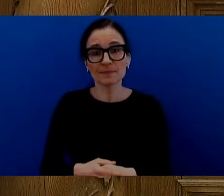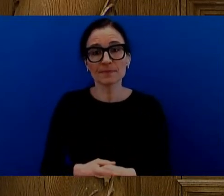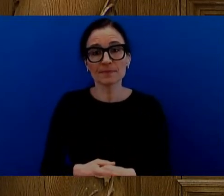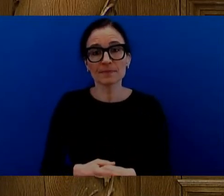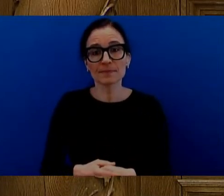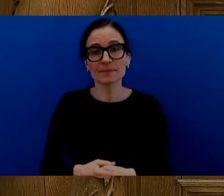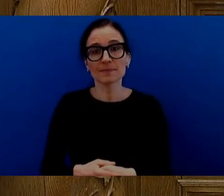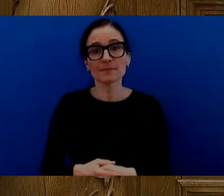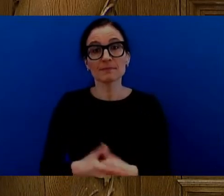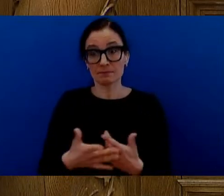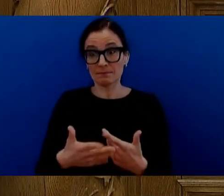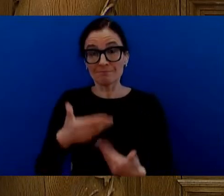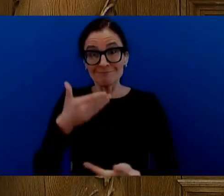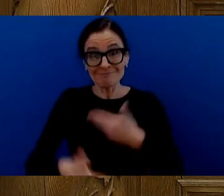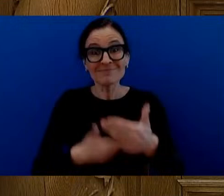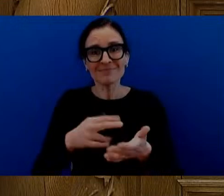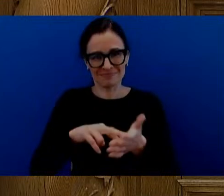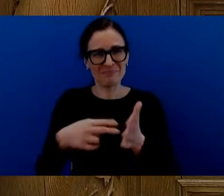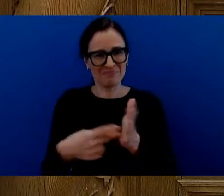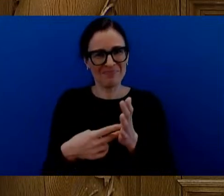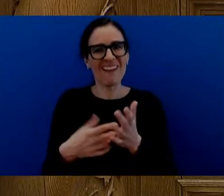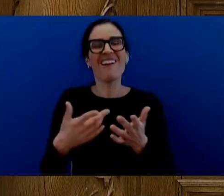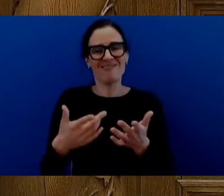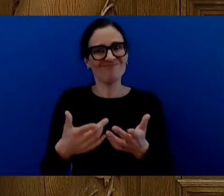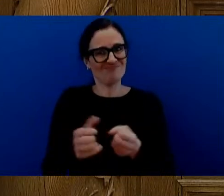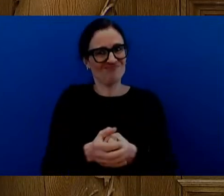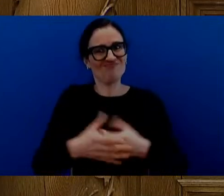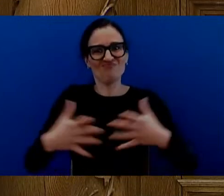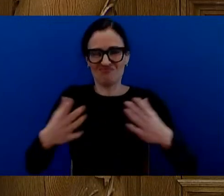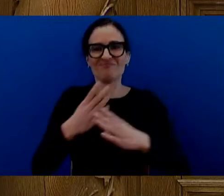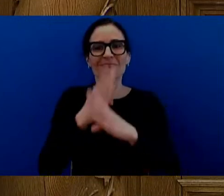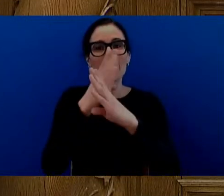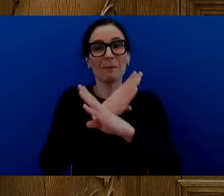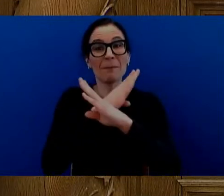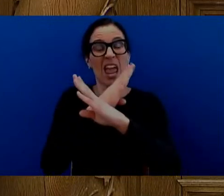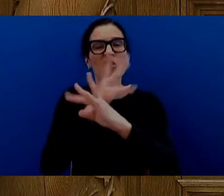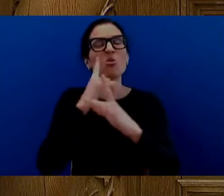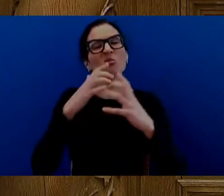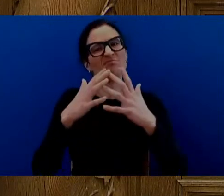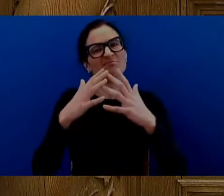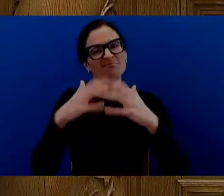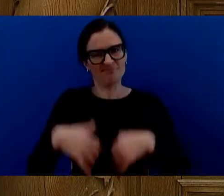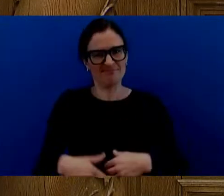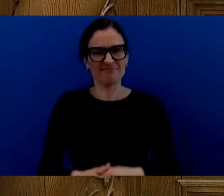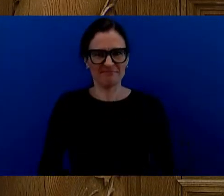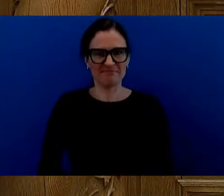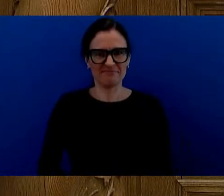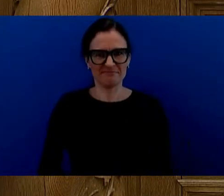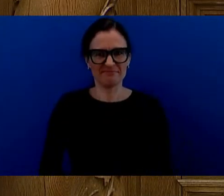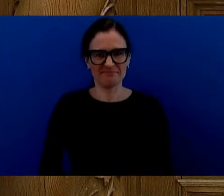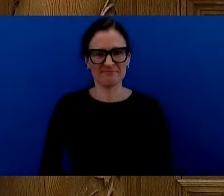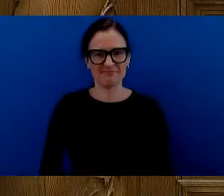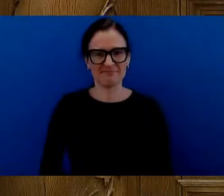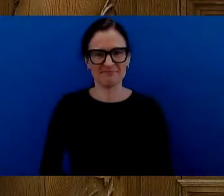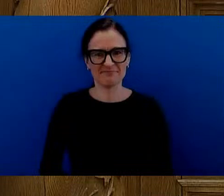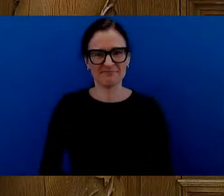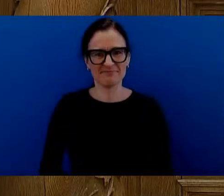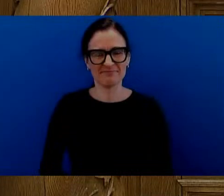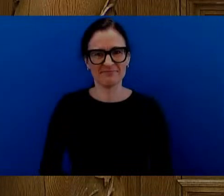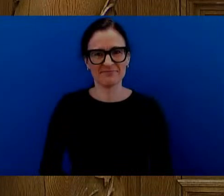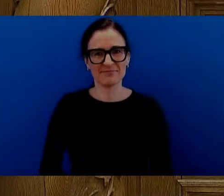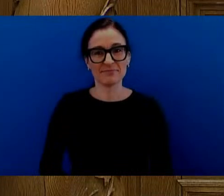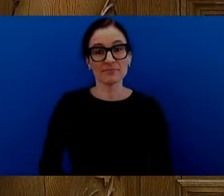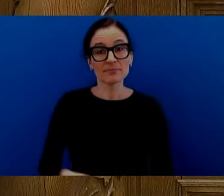down barriers, preventing the construction of middle-class homes. And we're making progress in mining, where